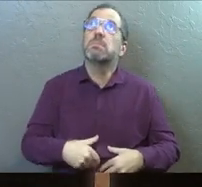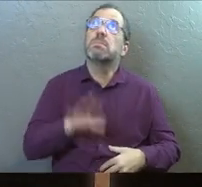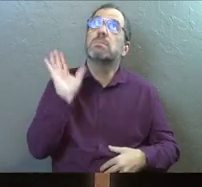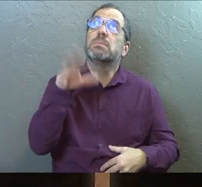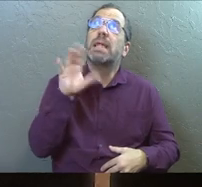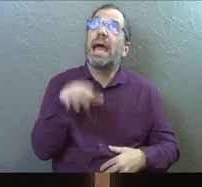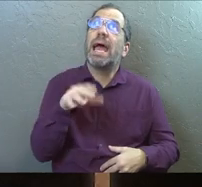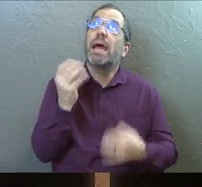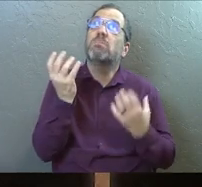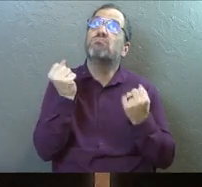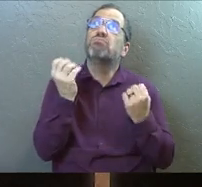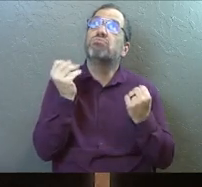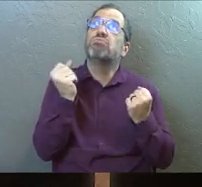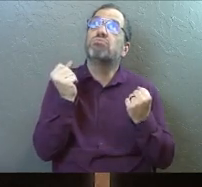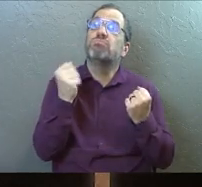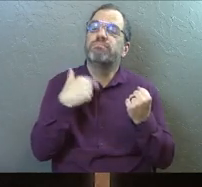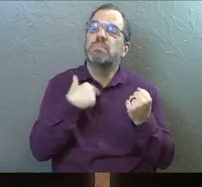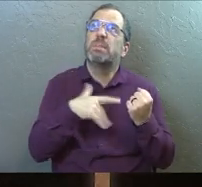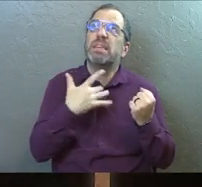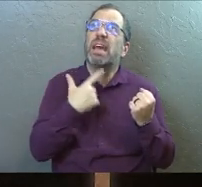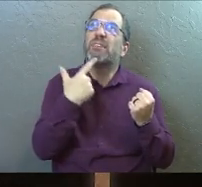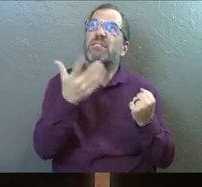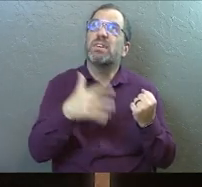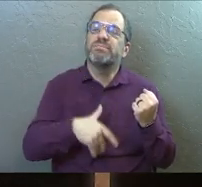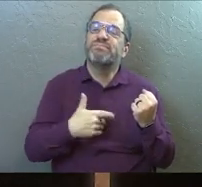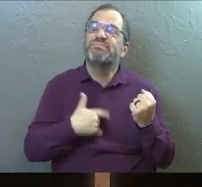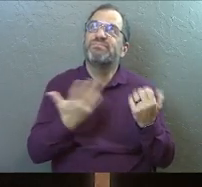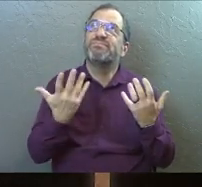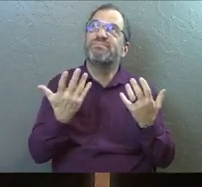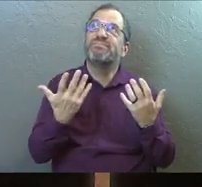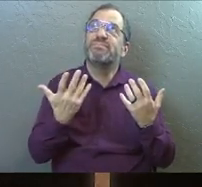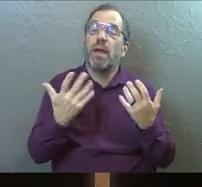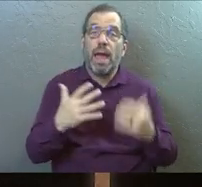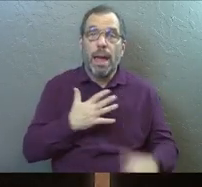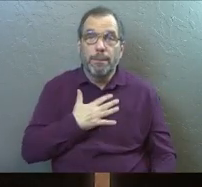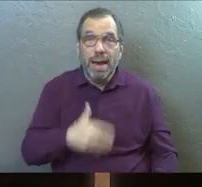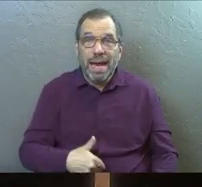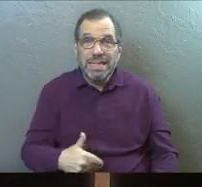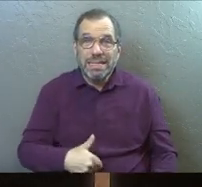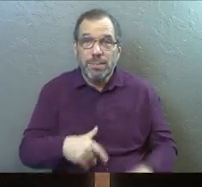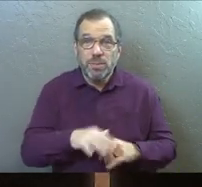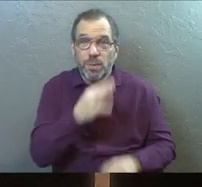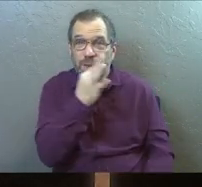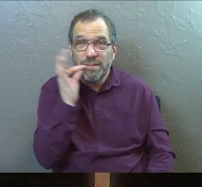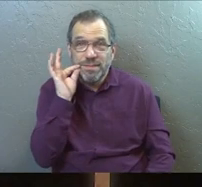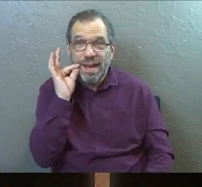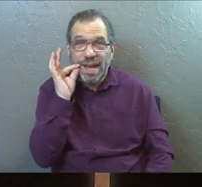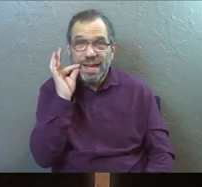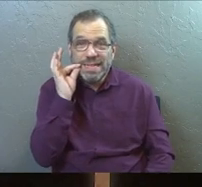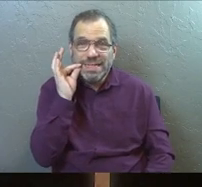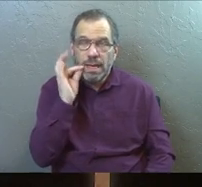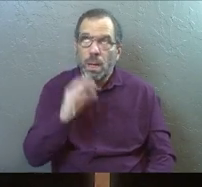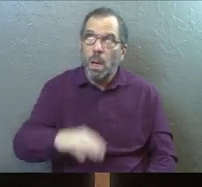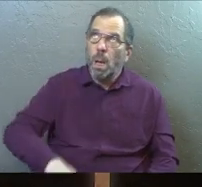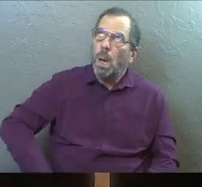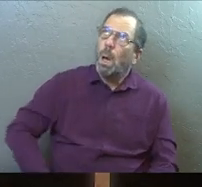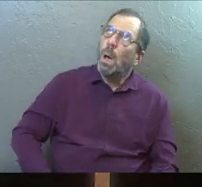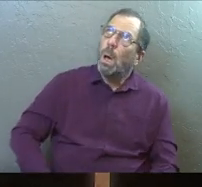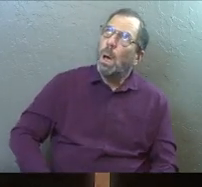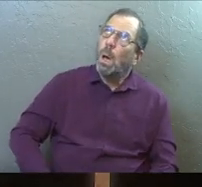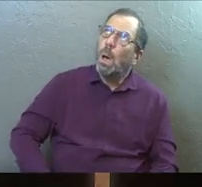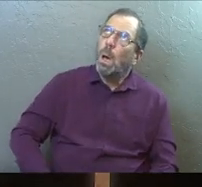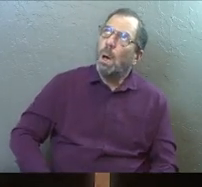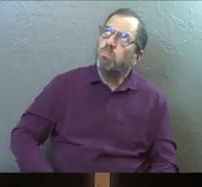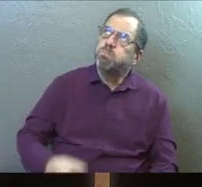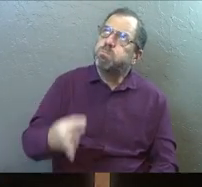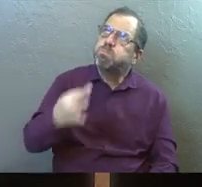It starts to tell you exactly how it feels. And the way my stomach sounds during a fast is, how dare you not